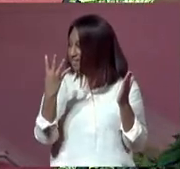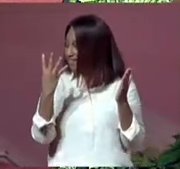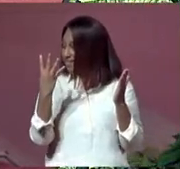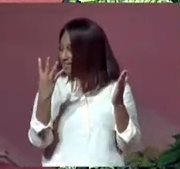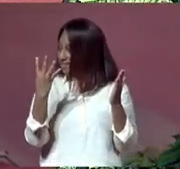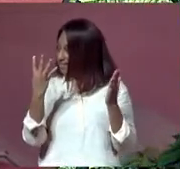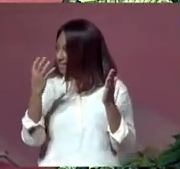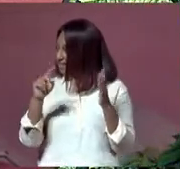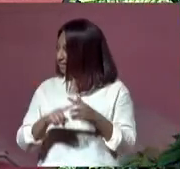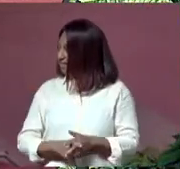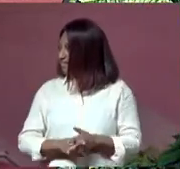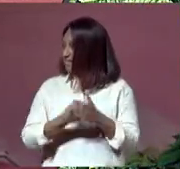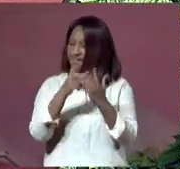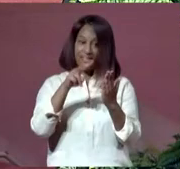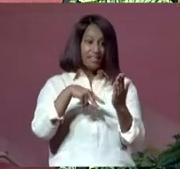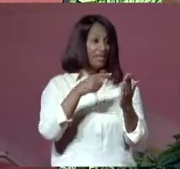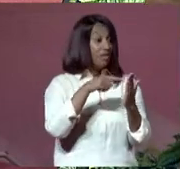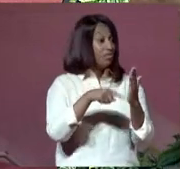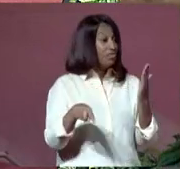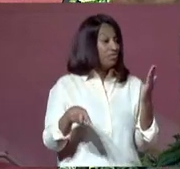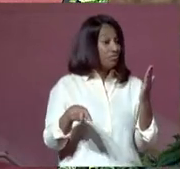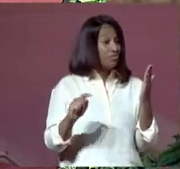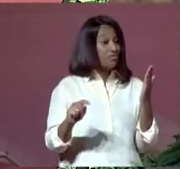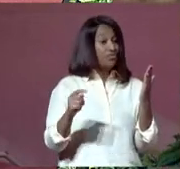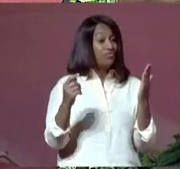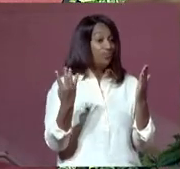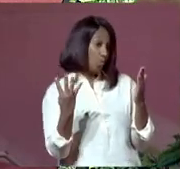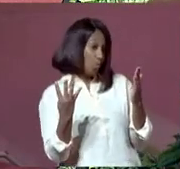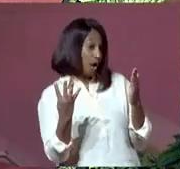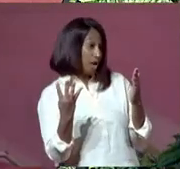begin reading at verse 4.